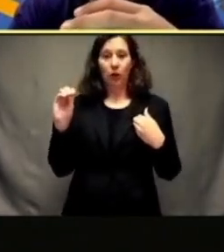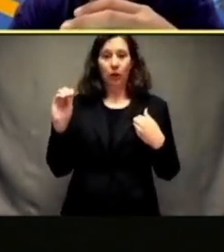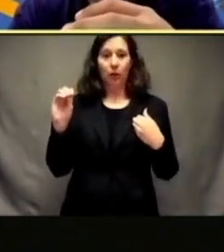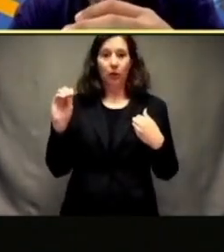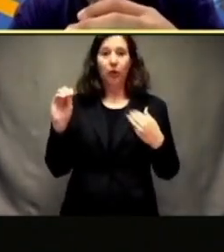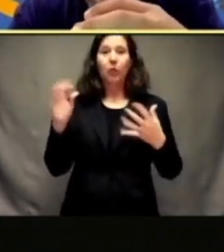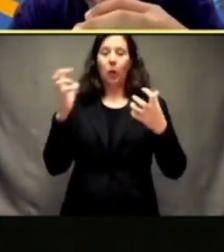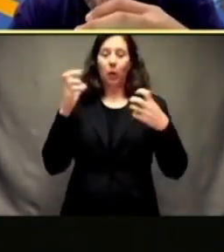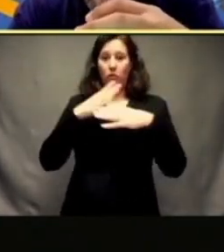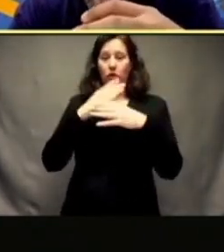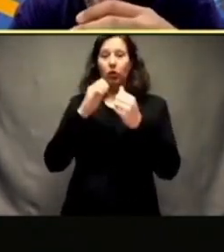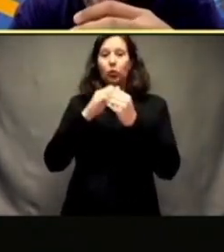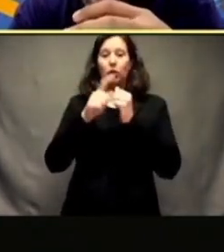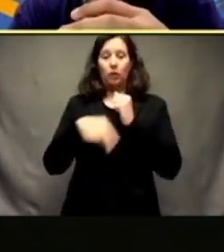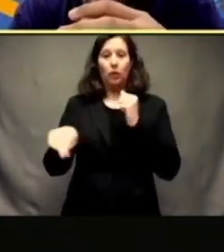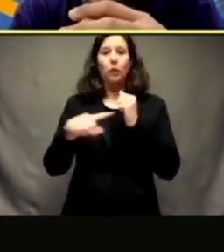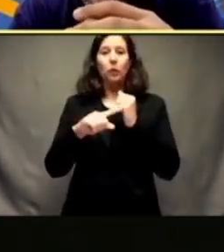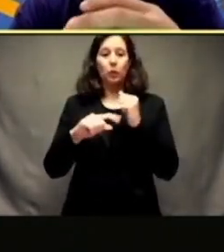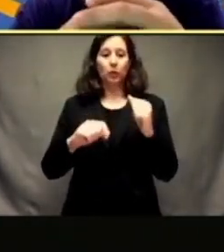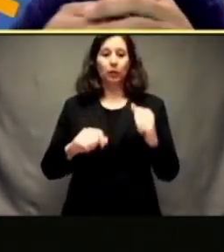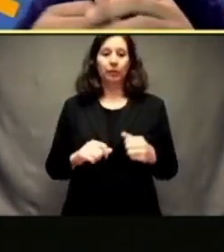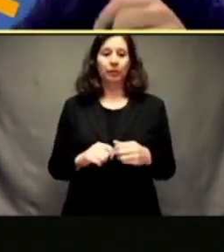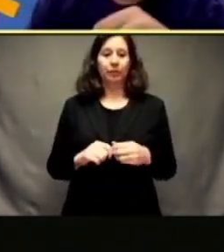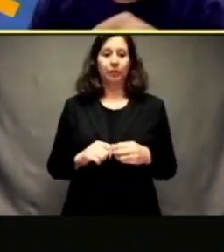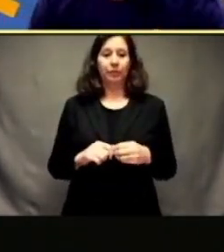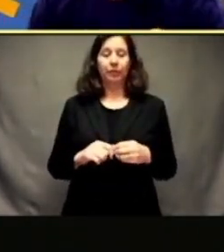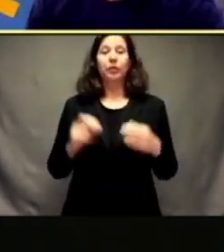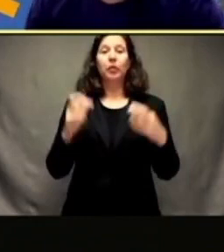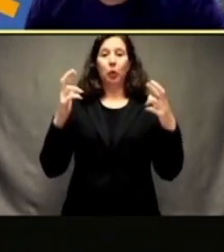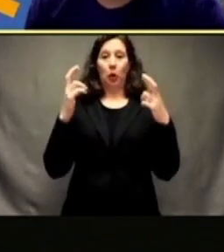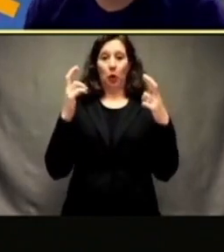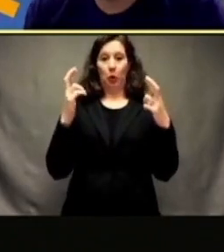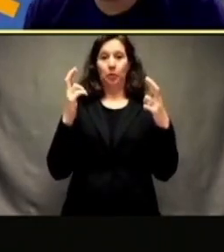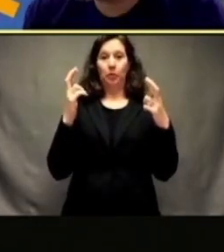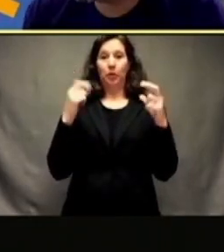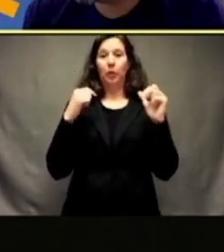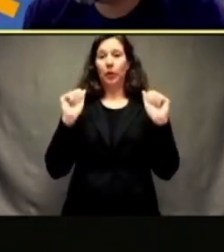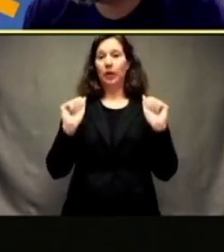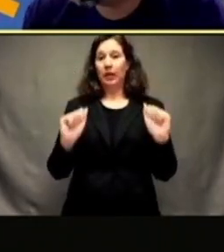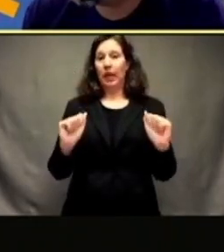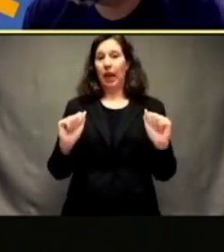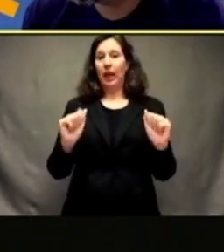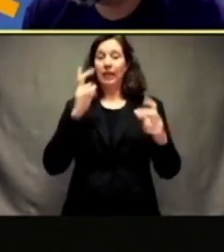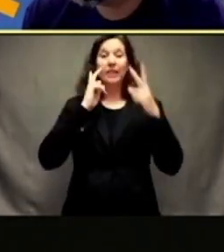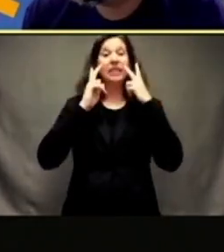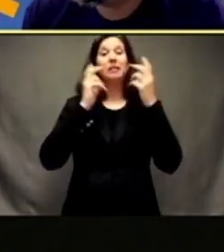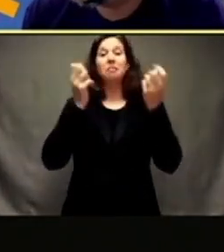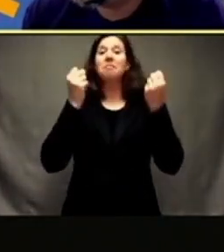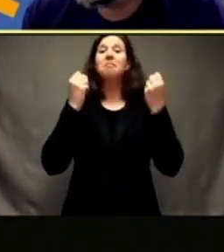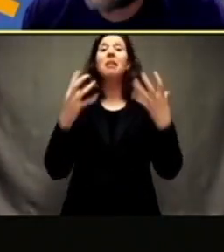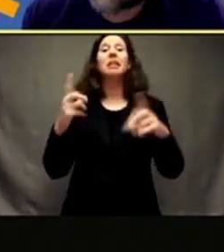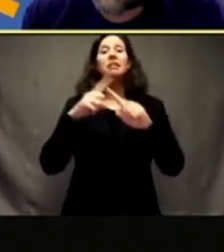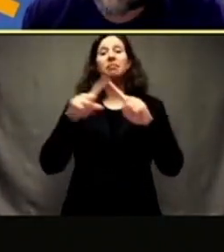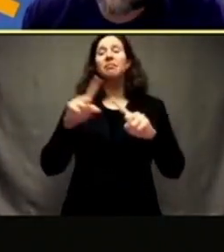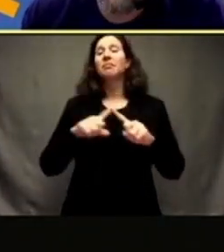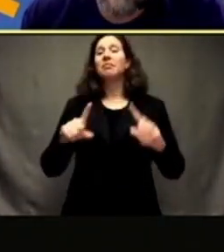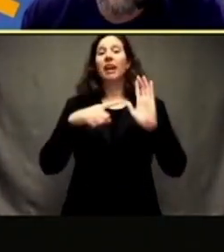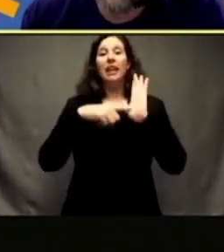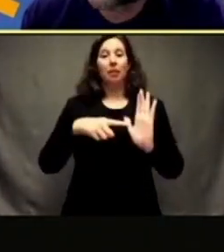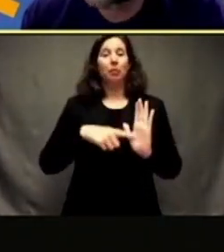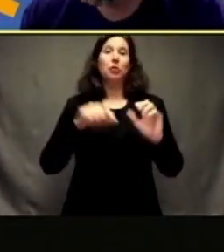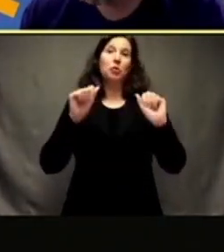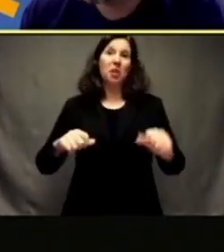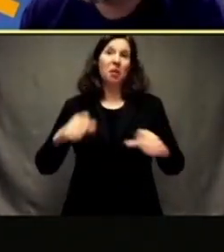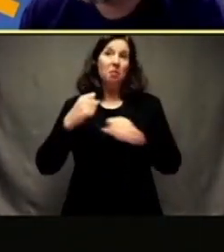to share with you, and we hope that we can see several examples that you can